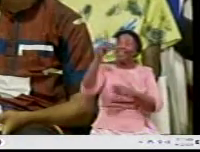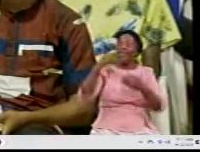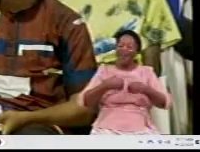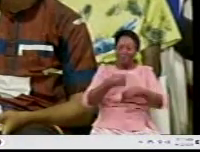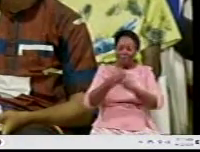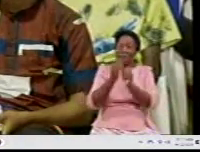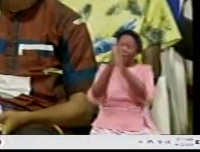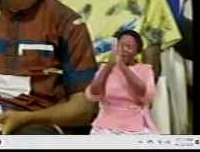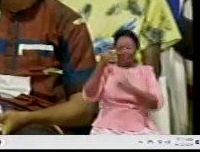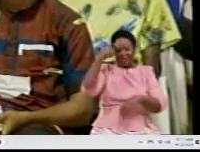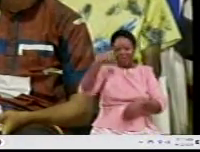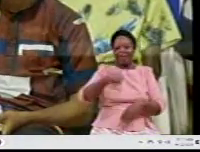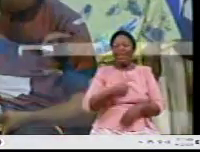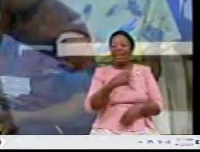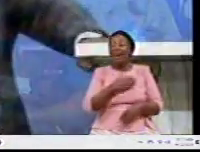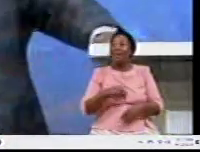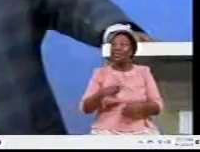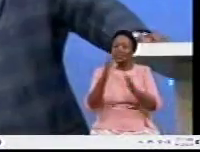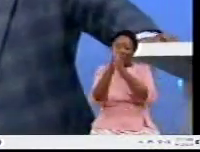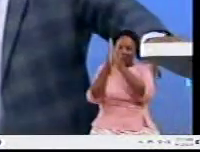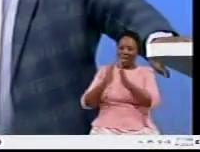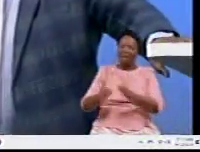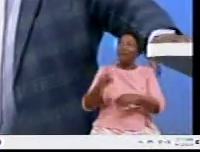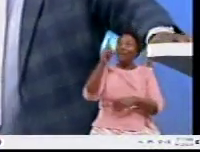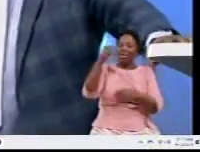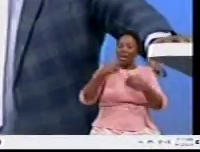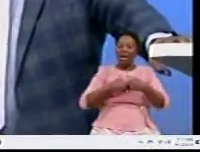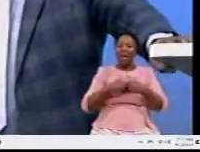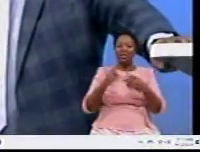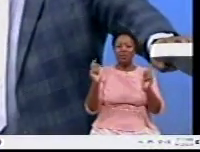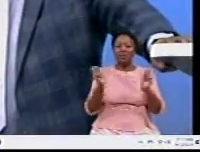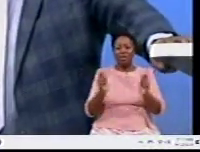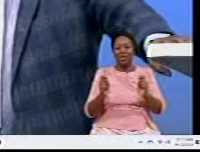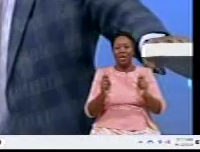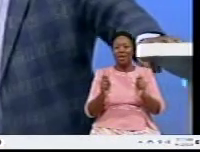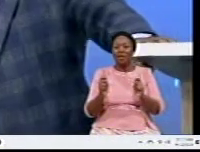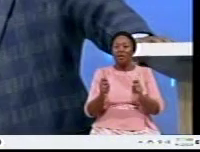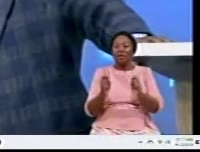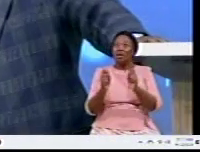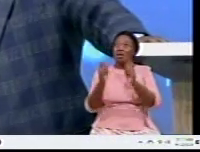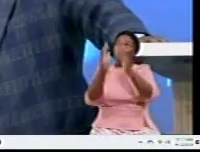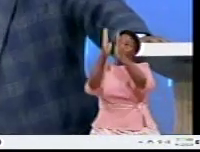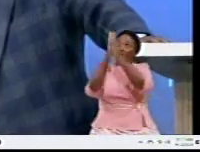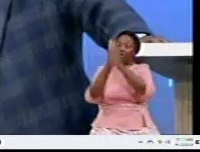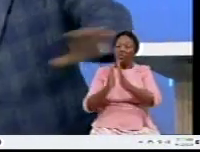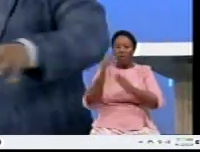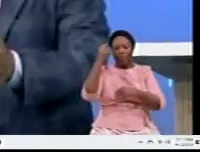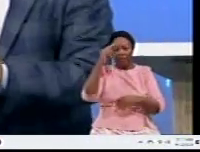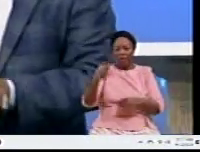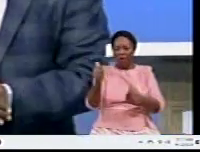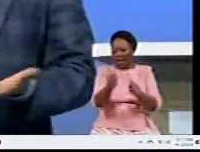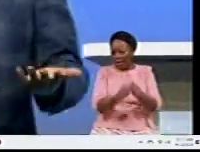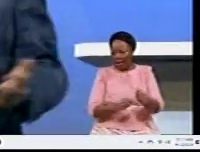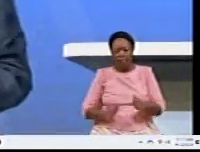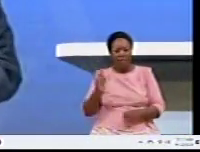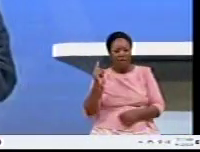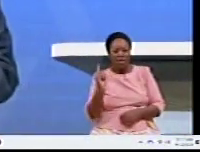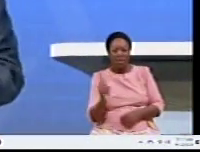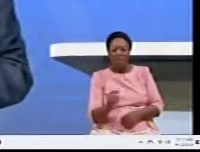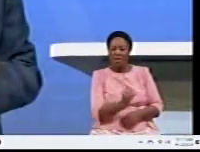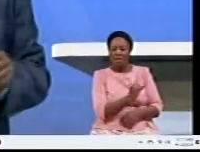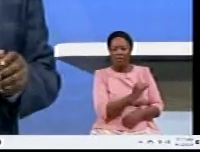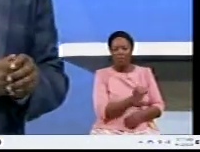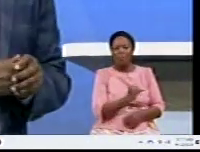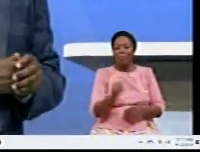Intercession. He has impartial intercession for every individual. We're looking